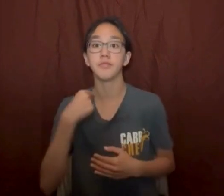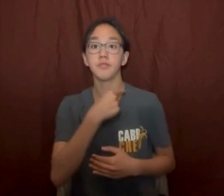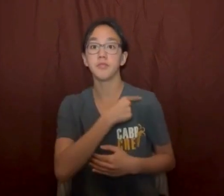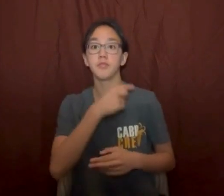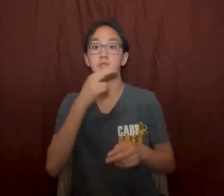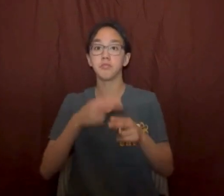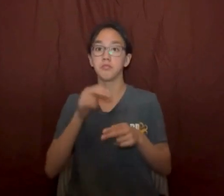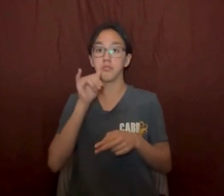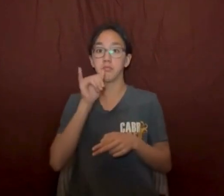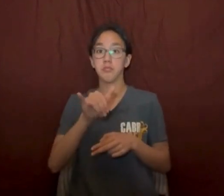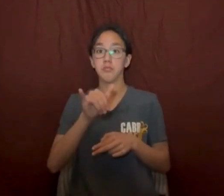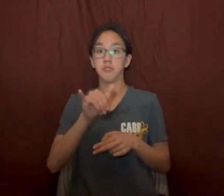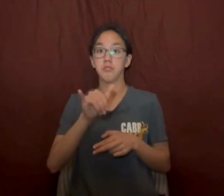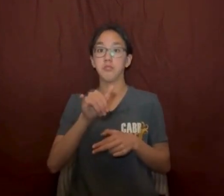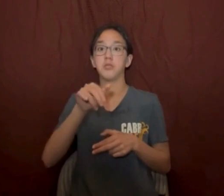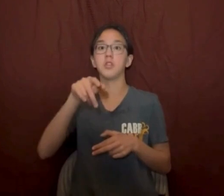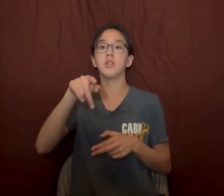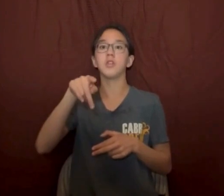We call this